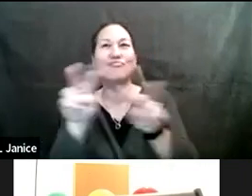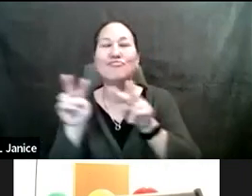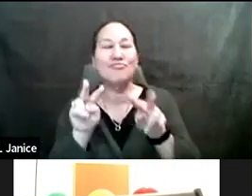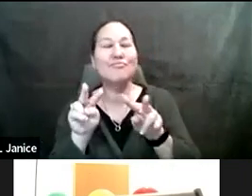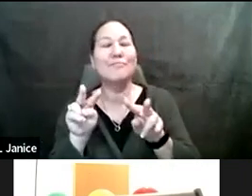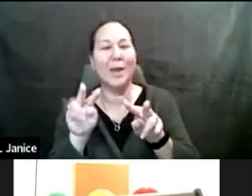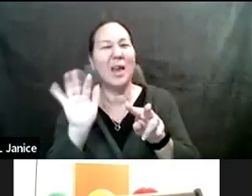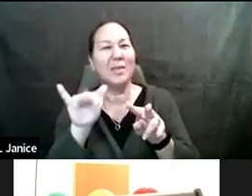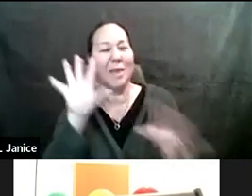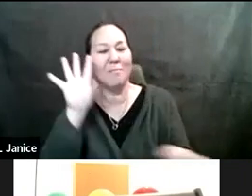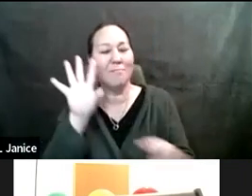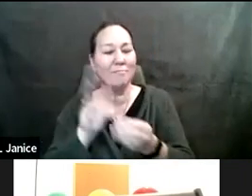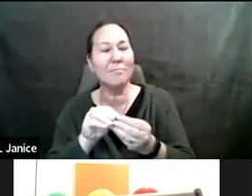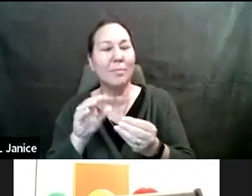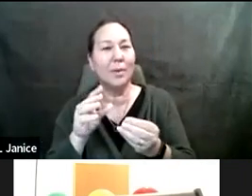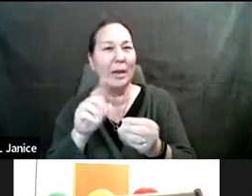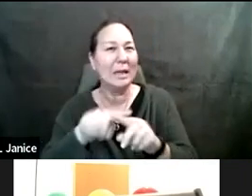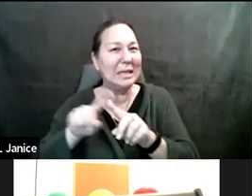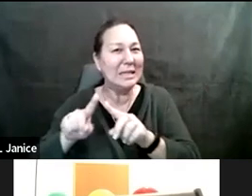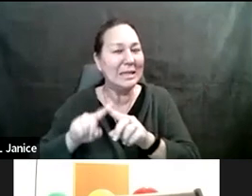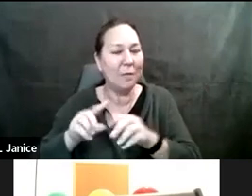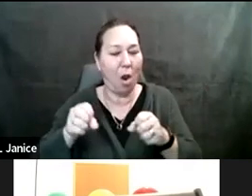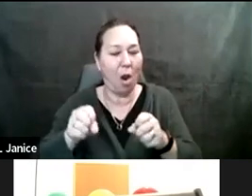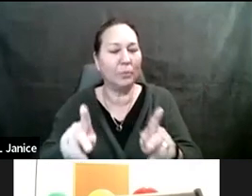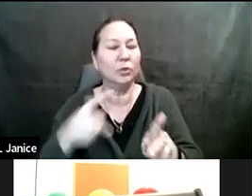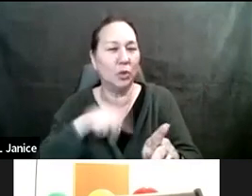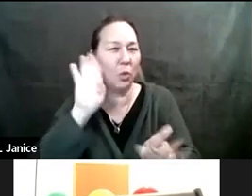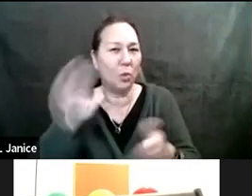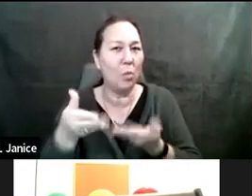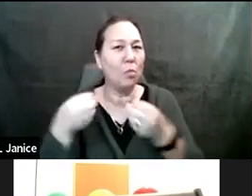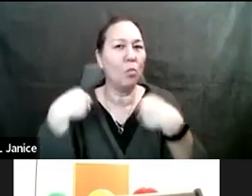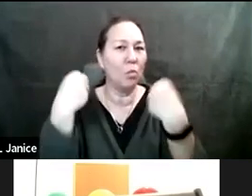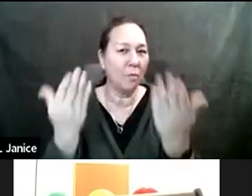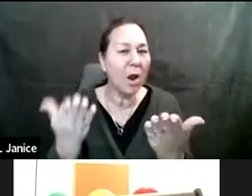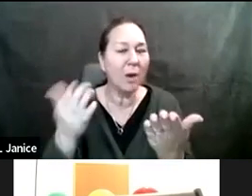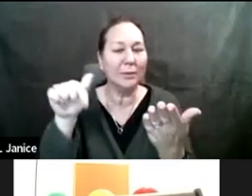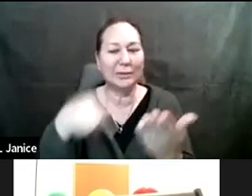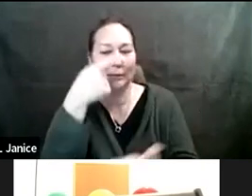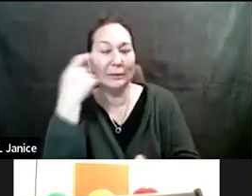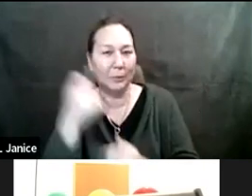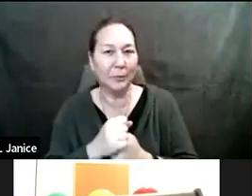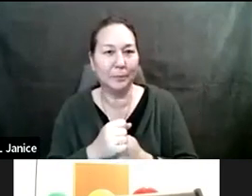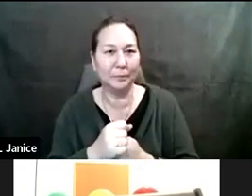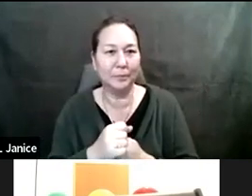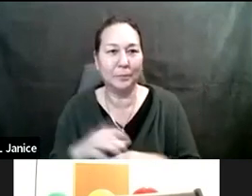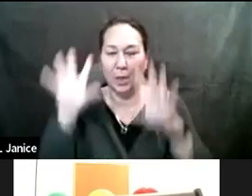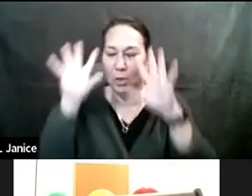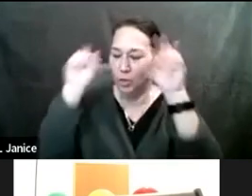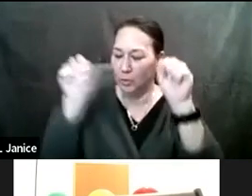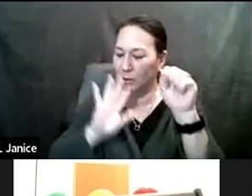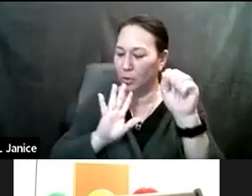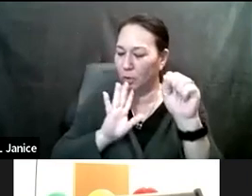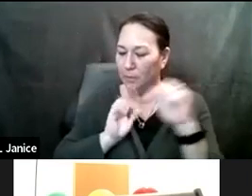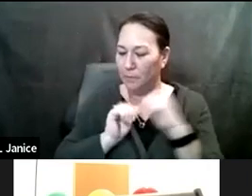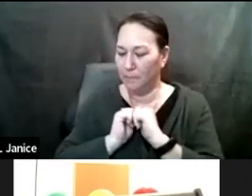the enrichment opportunities that we're offering that's great all but can you just um can you